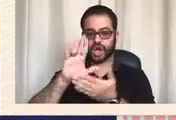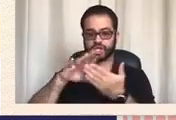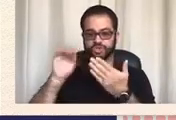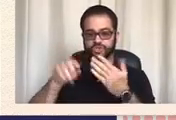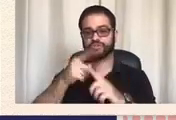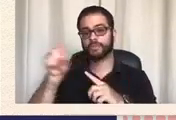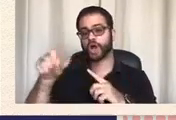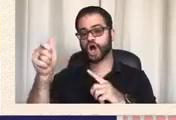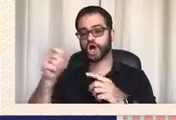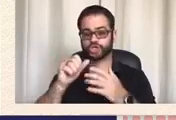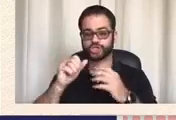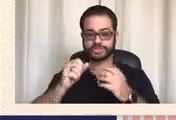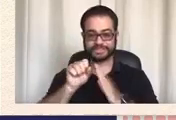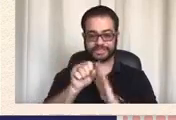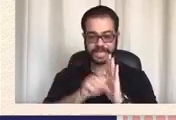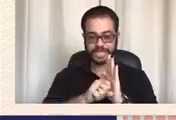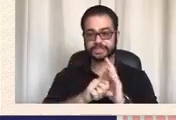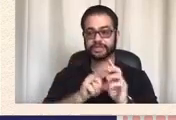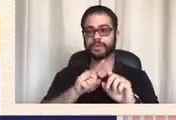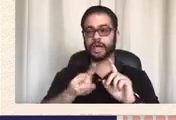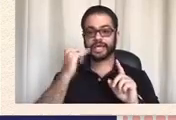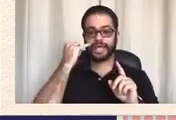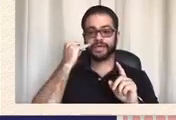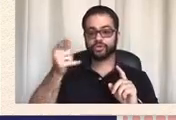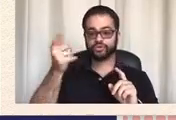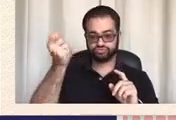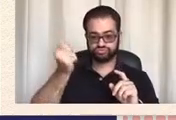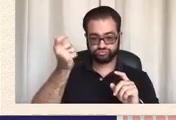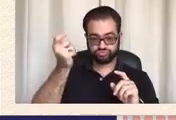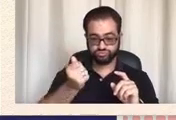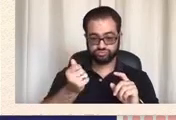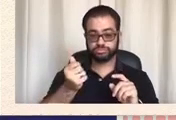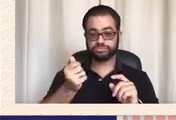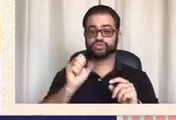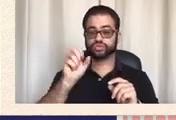eligibility if you're receiving Social Security benefits.